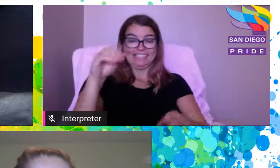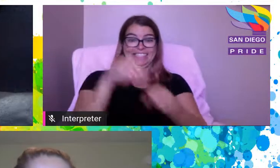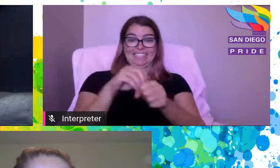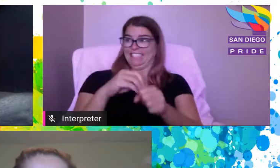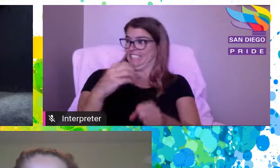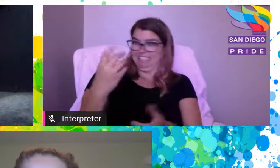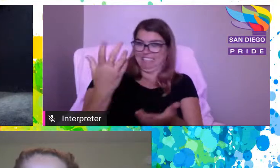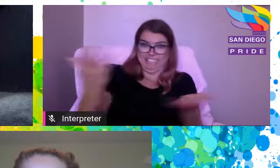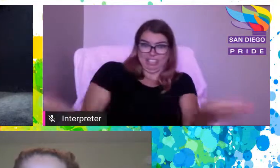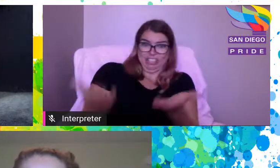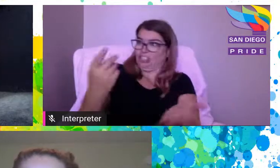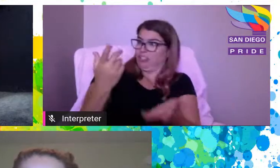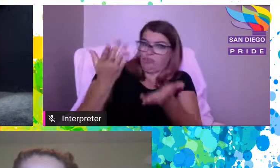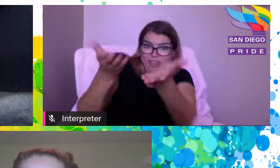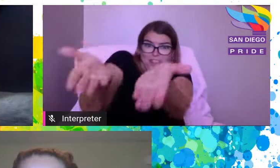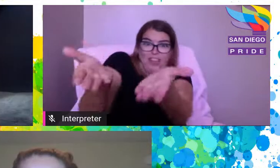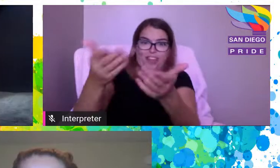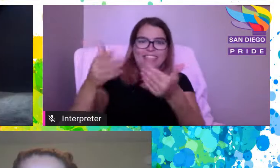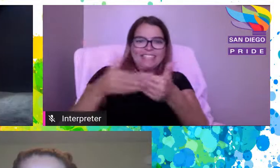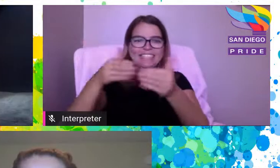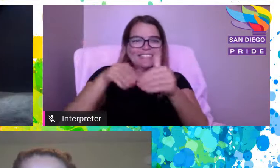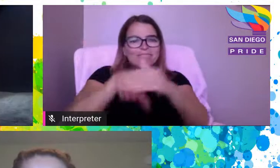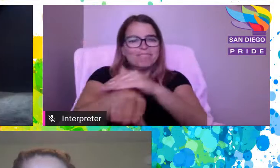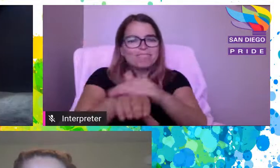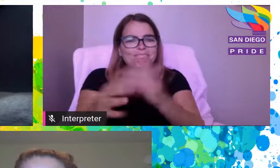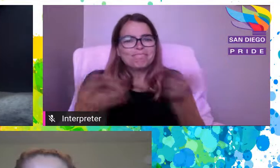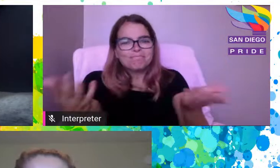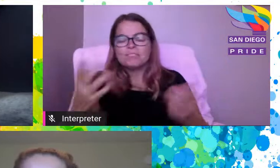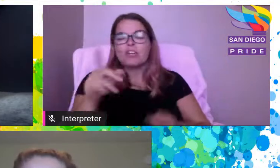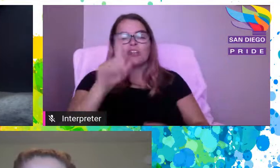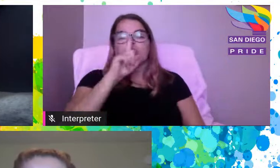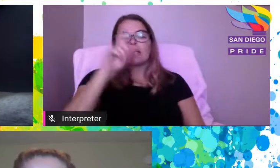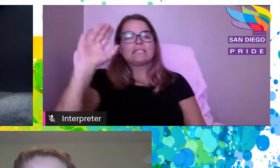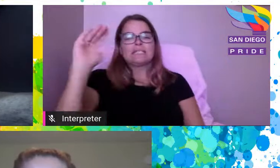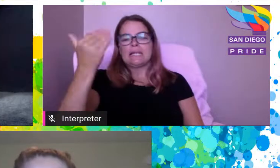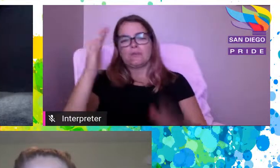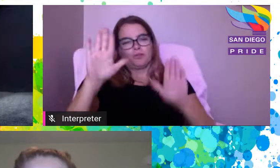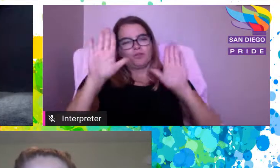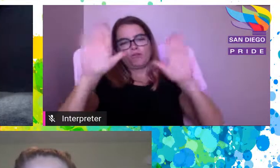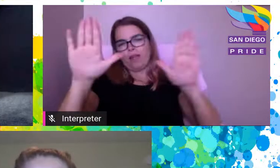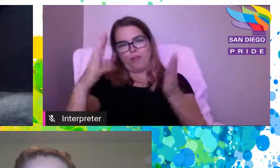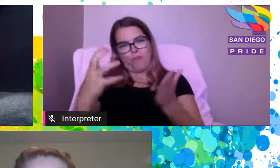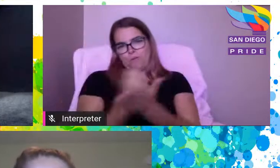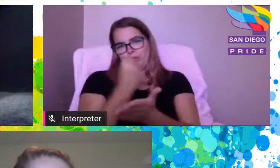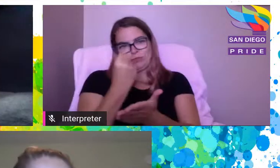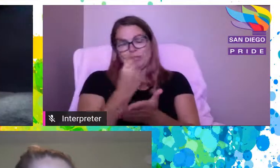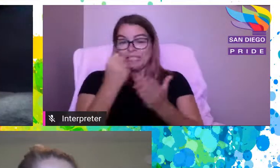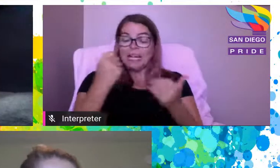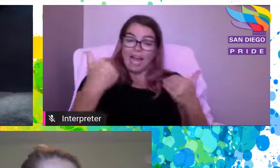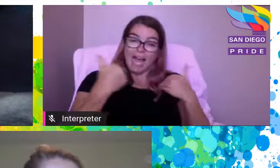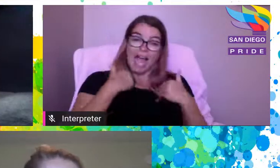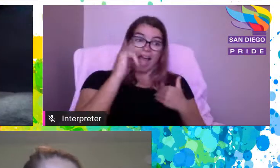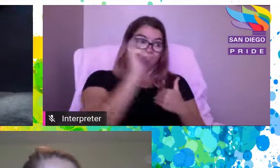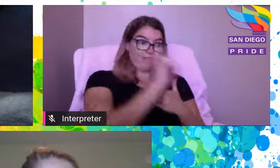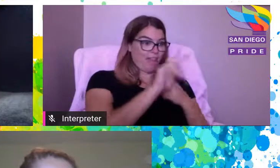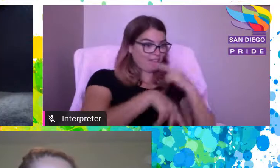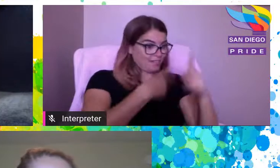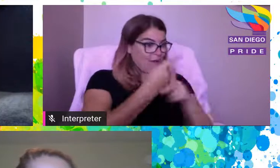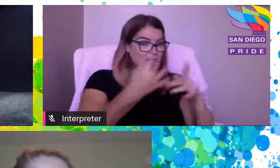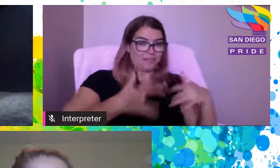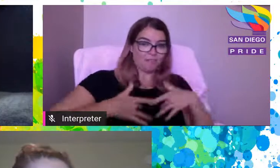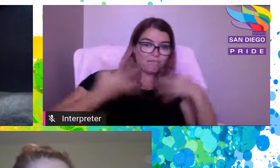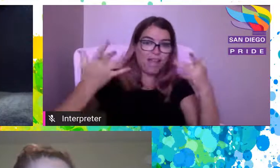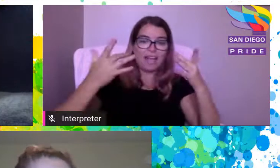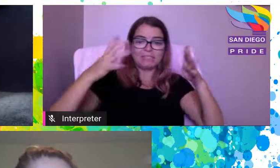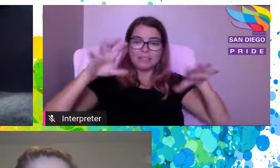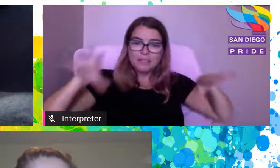on our back doorstep. Yeah. And it seems like such a wonderful opportunity to bring these kinds of events and performances